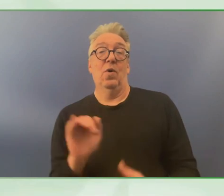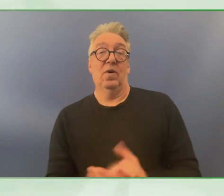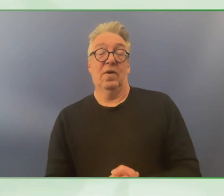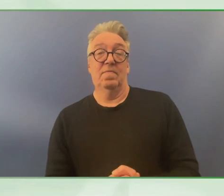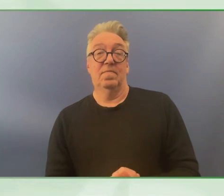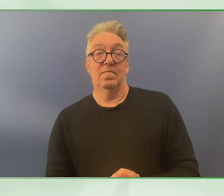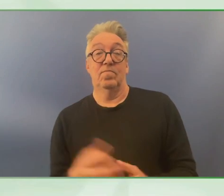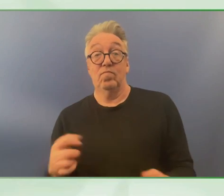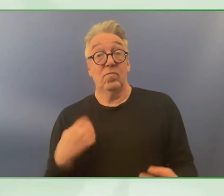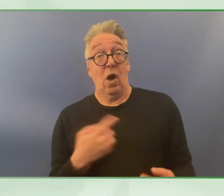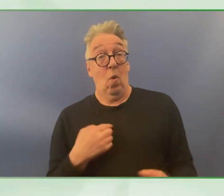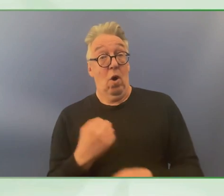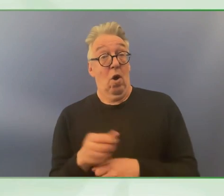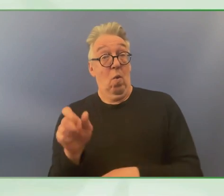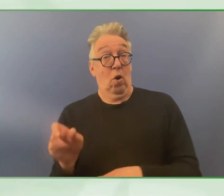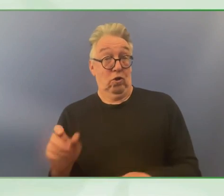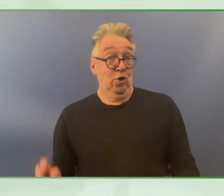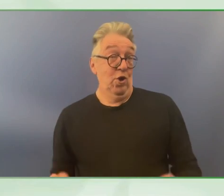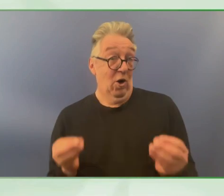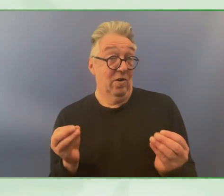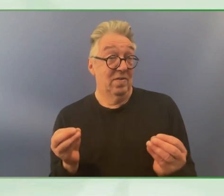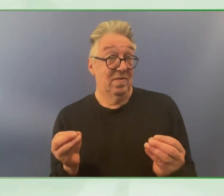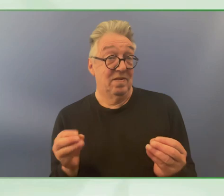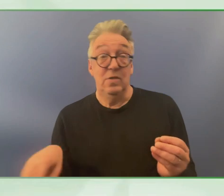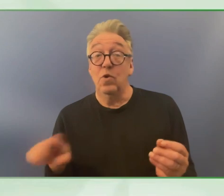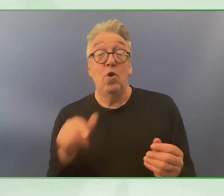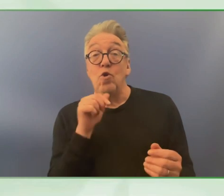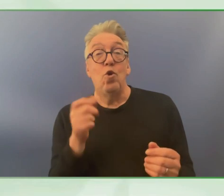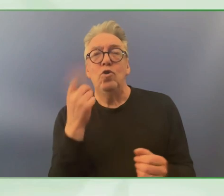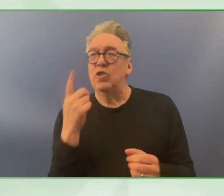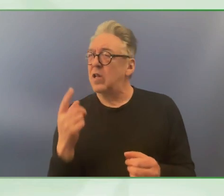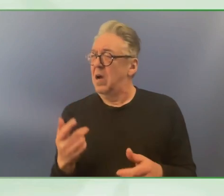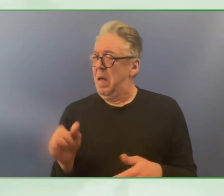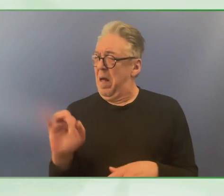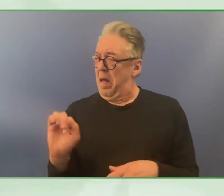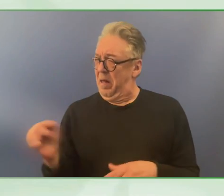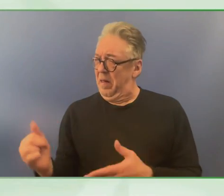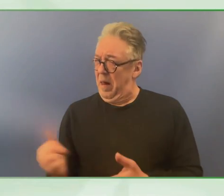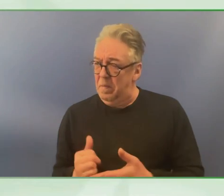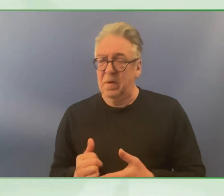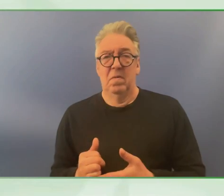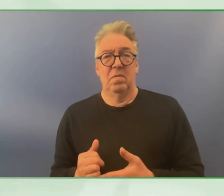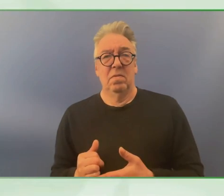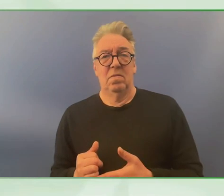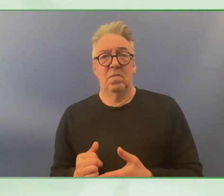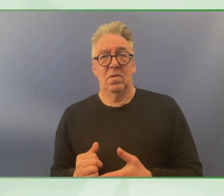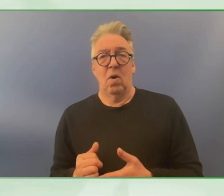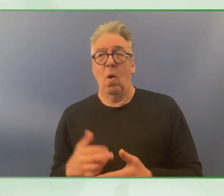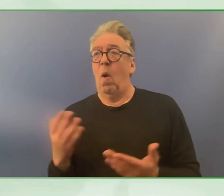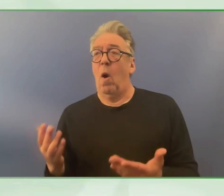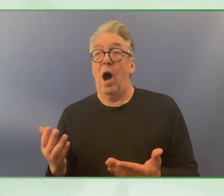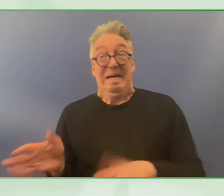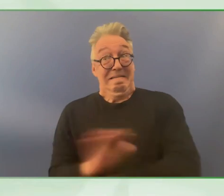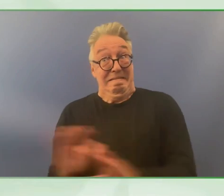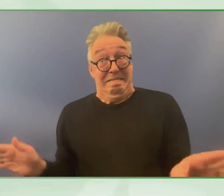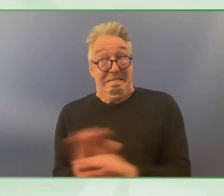really understand how it can help them and how they may not use it. And you